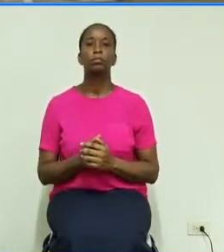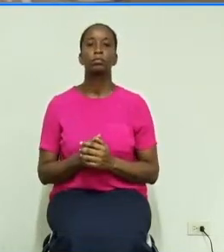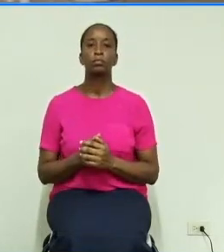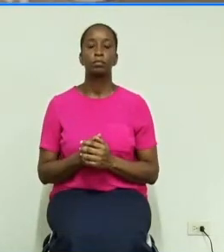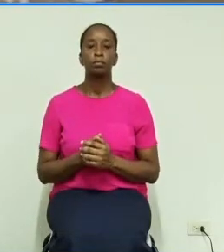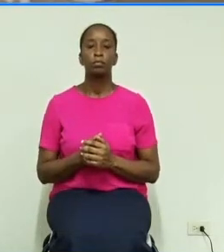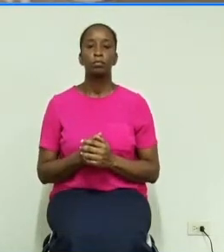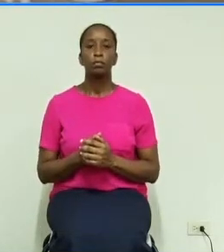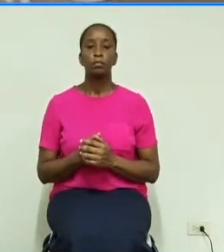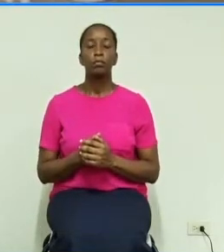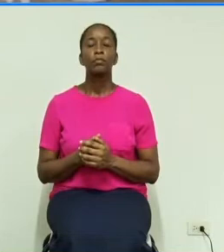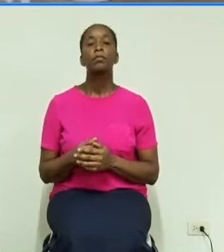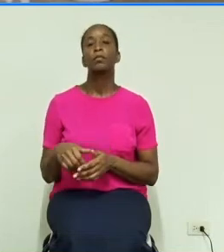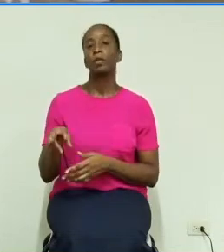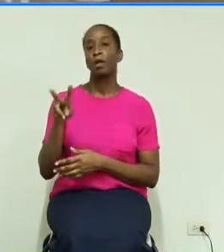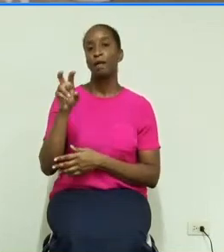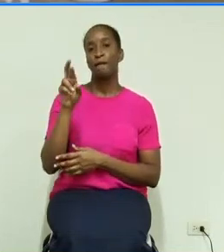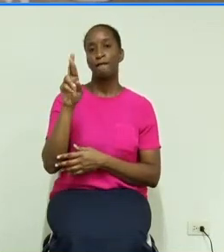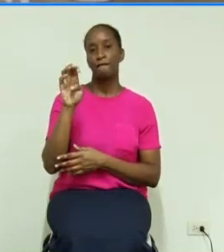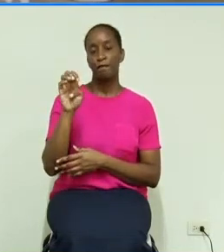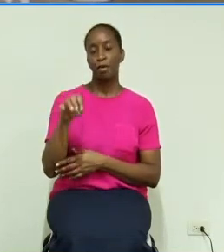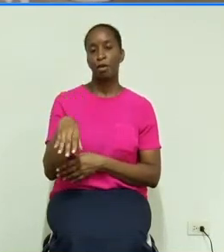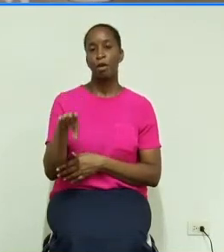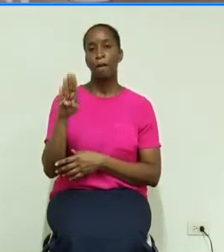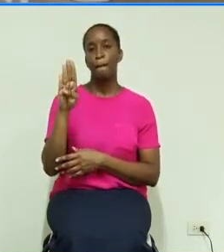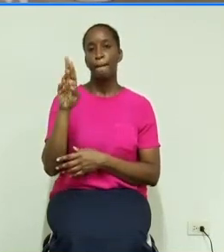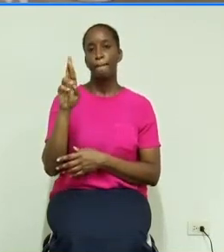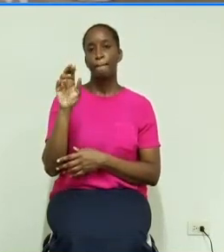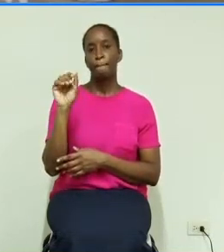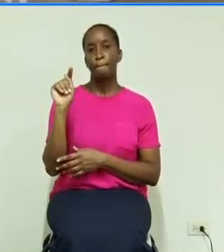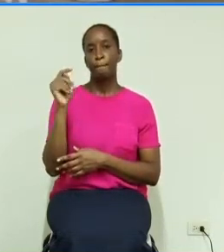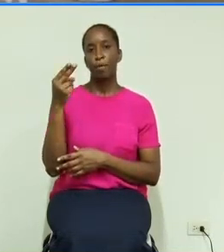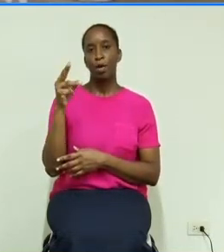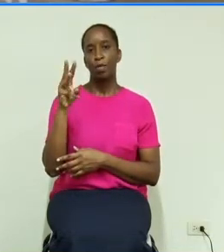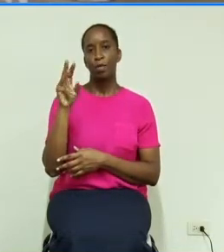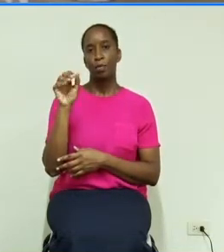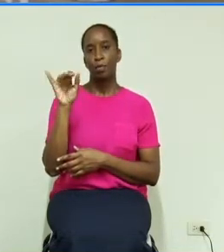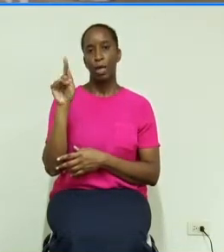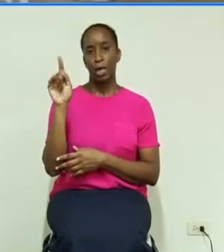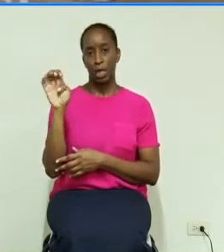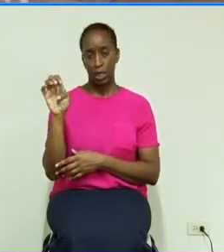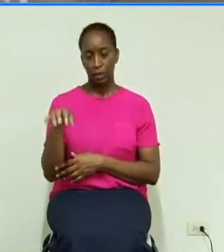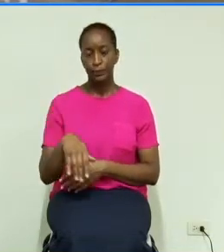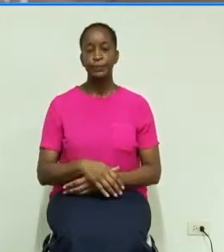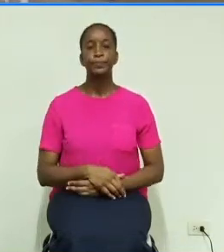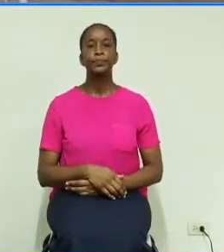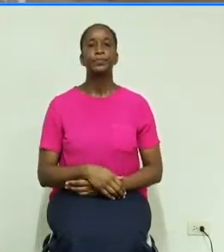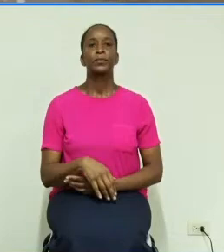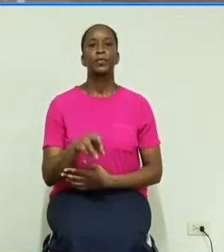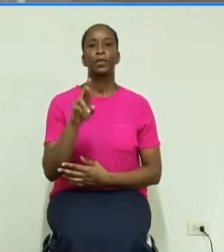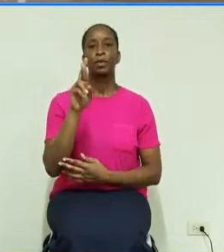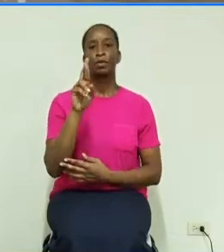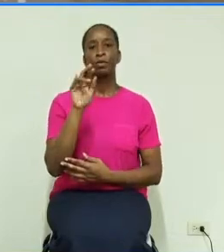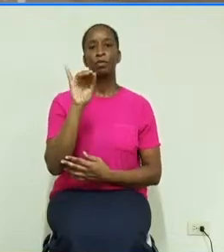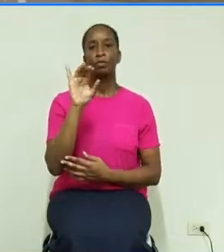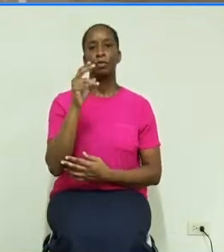Ms. Vera Brathwaite, attorney at law. On her left is Dr. Richard